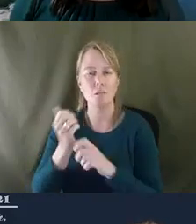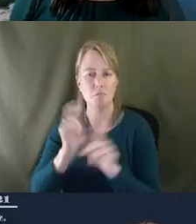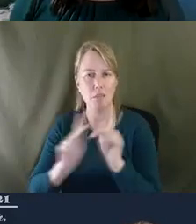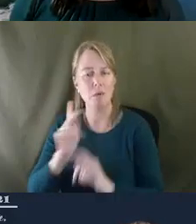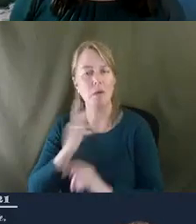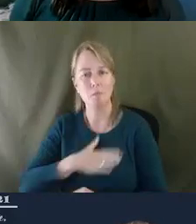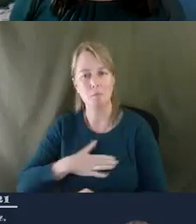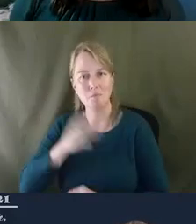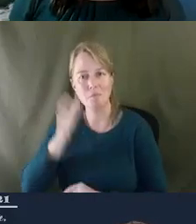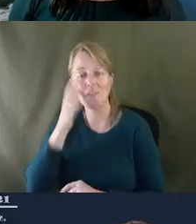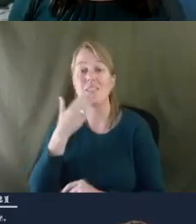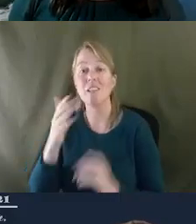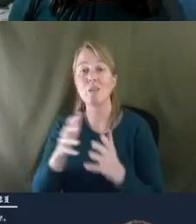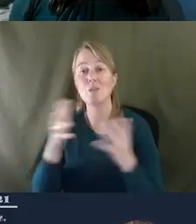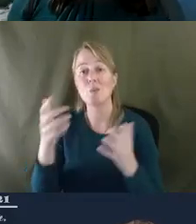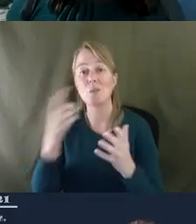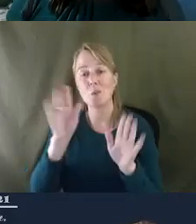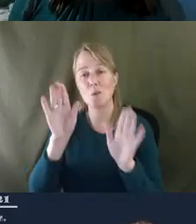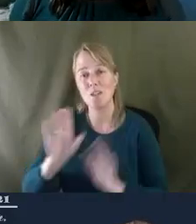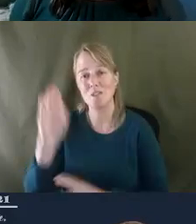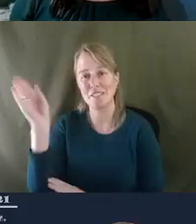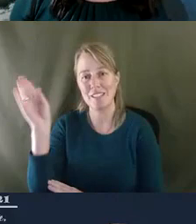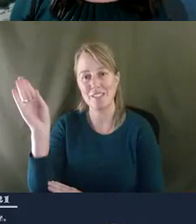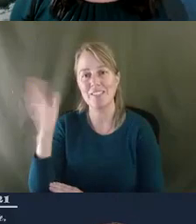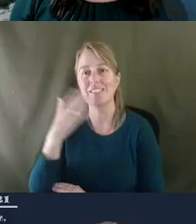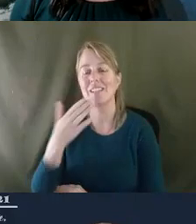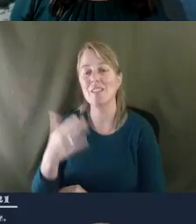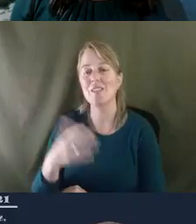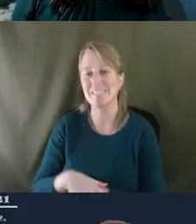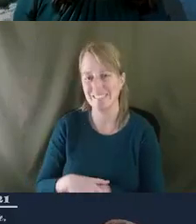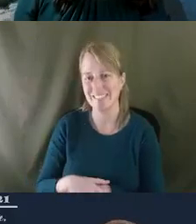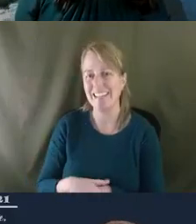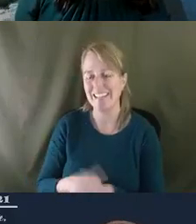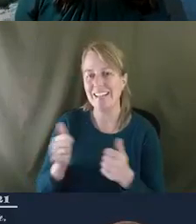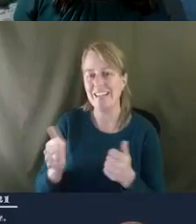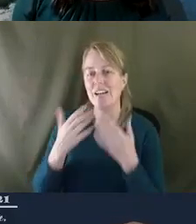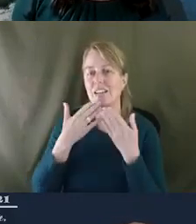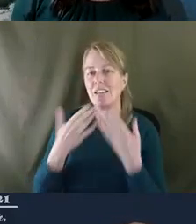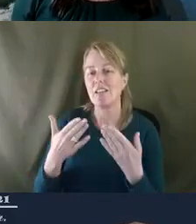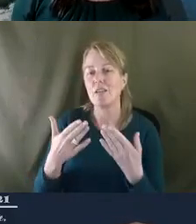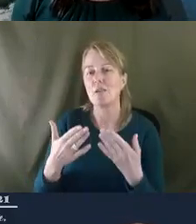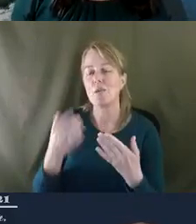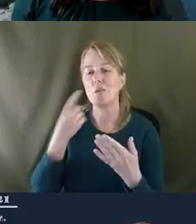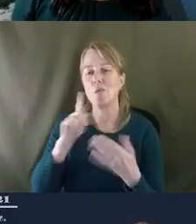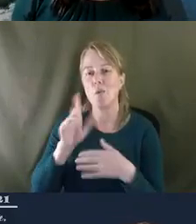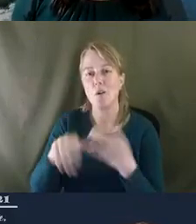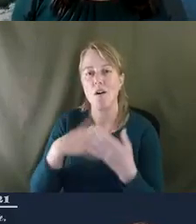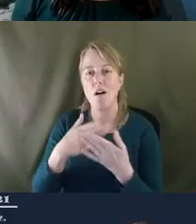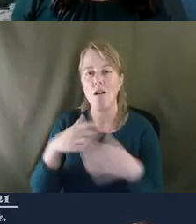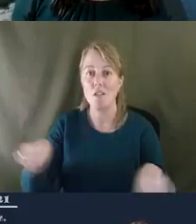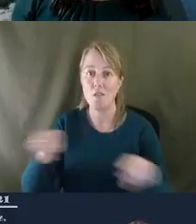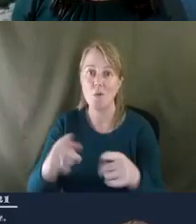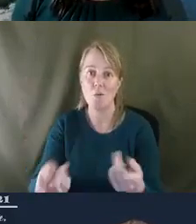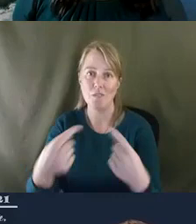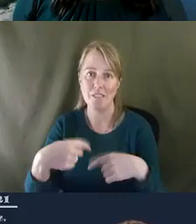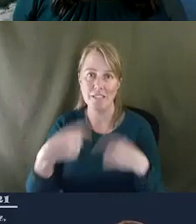So thank you very much for a wonderful session. Thank you so much. Thank you. And thank you for all of you for attending